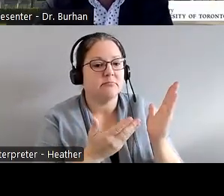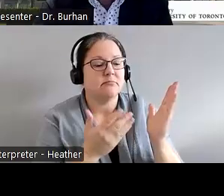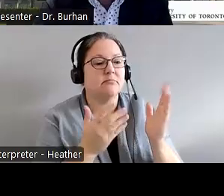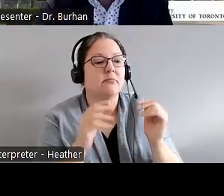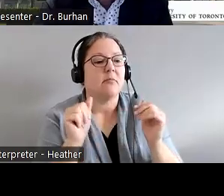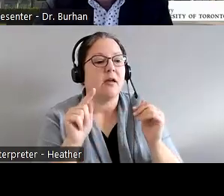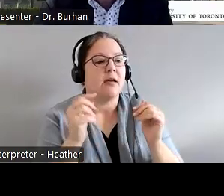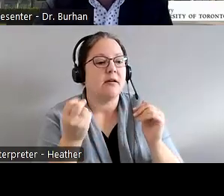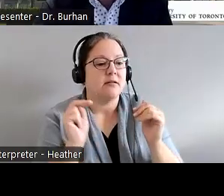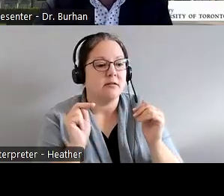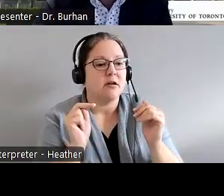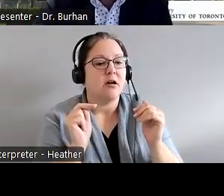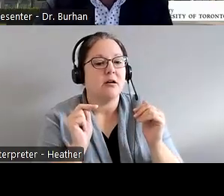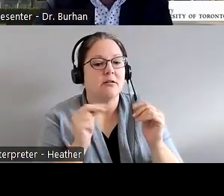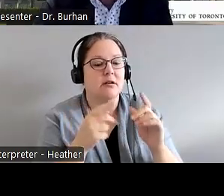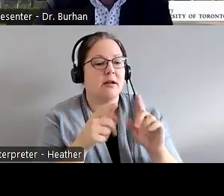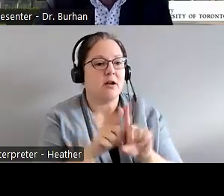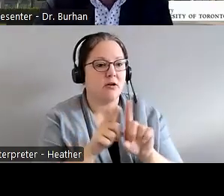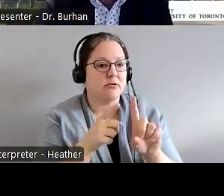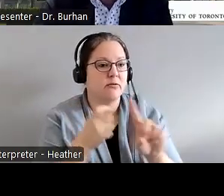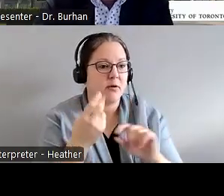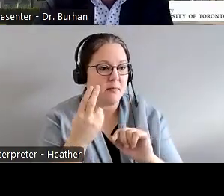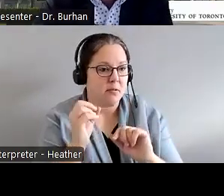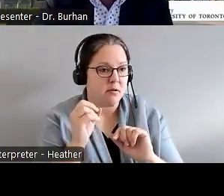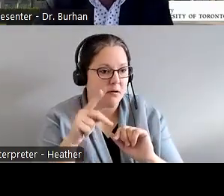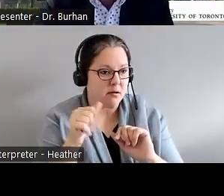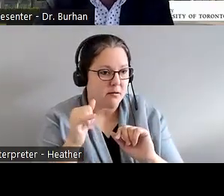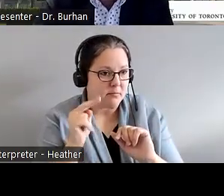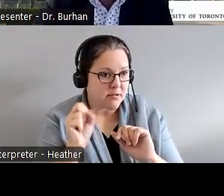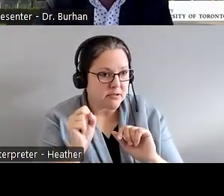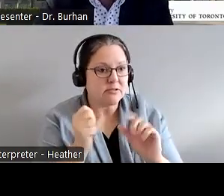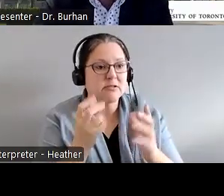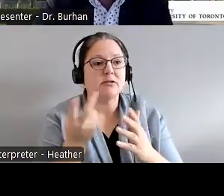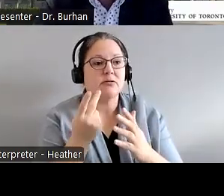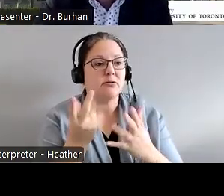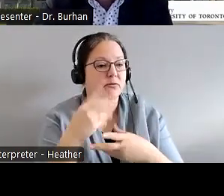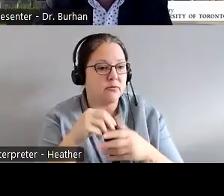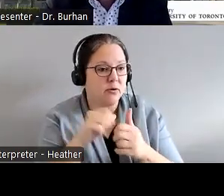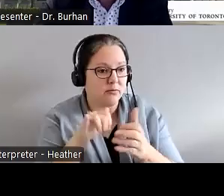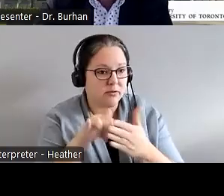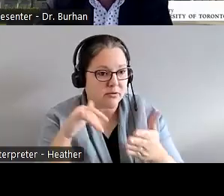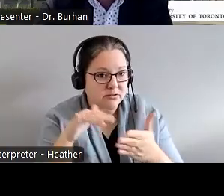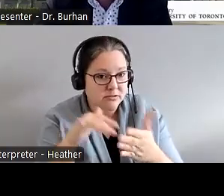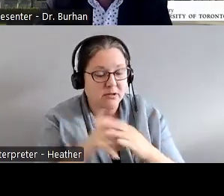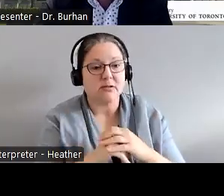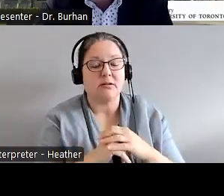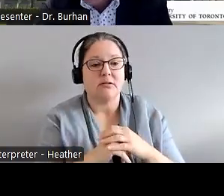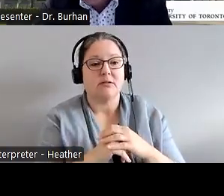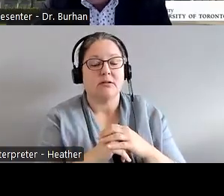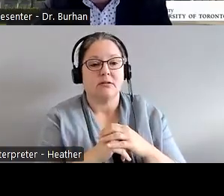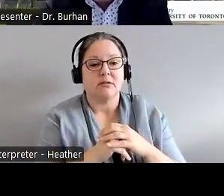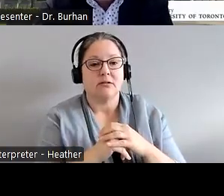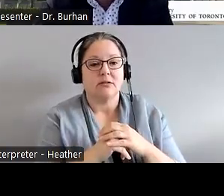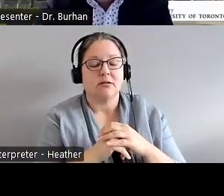Kostas Laketsos from Hopkins. We were part of the study. And some of the news in that study, one, that it didn't